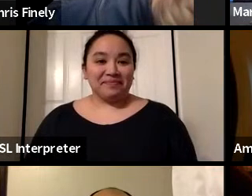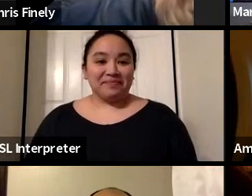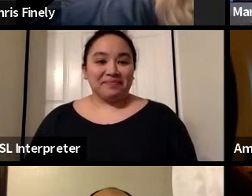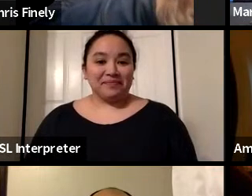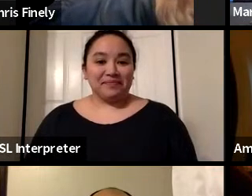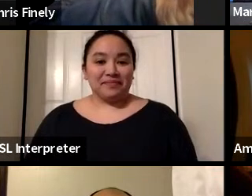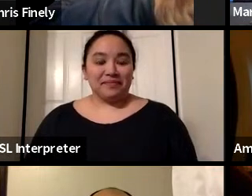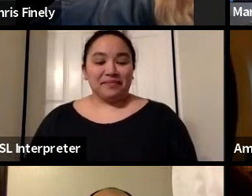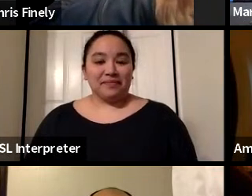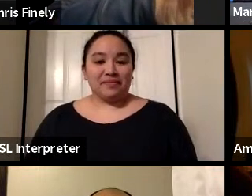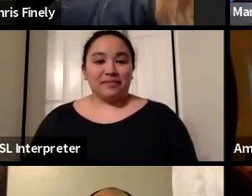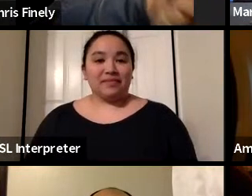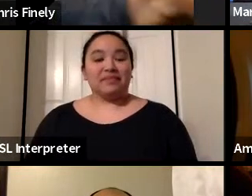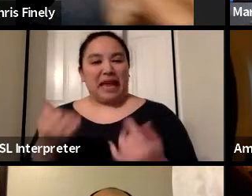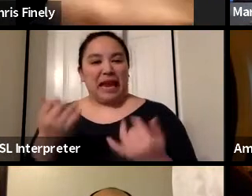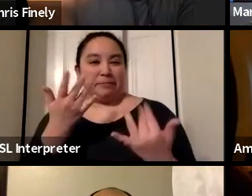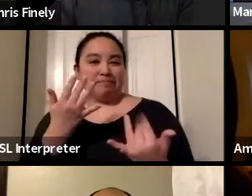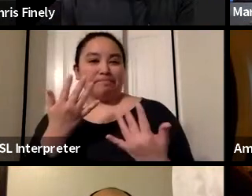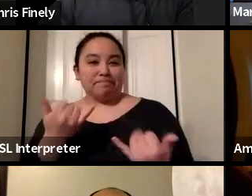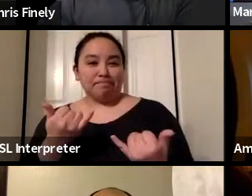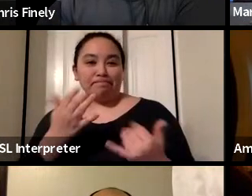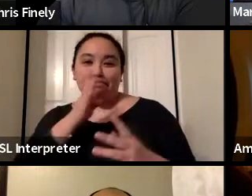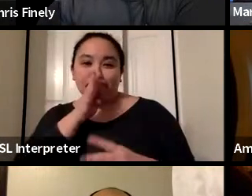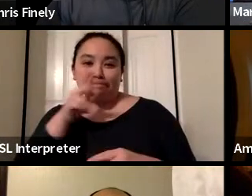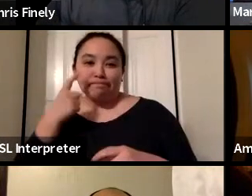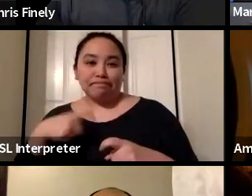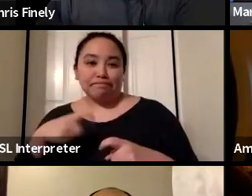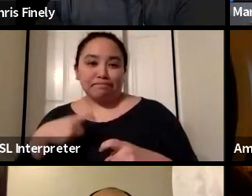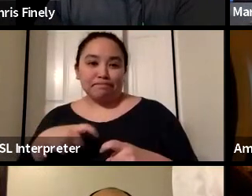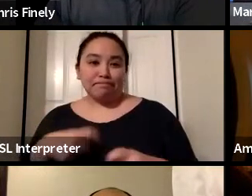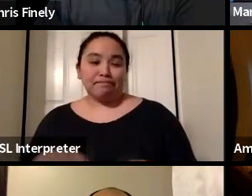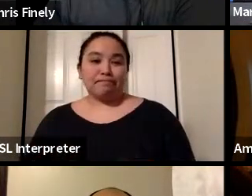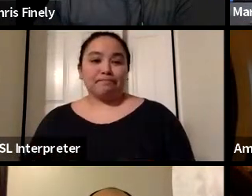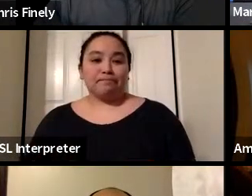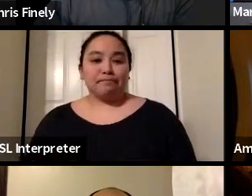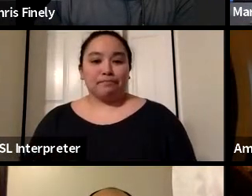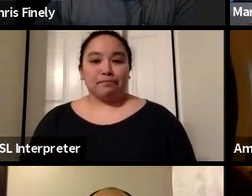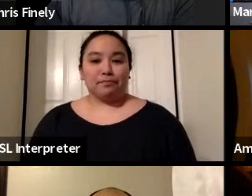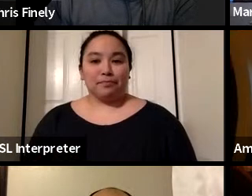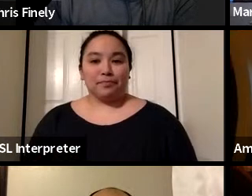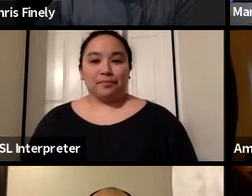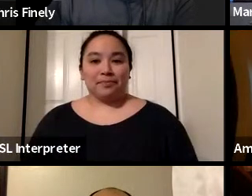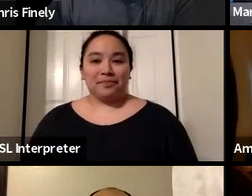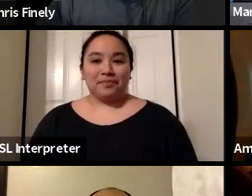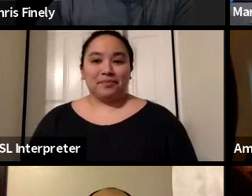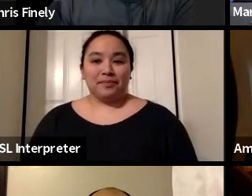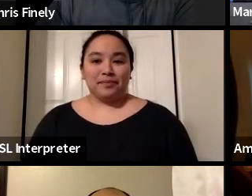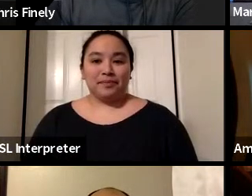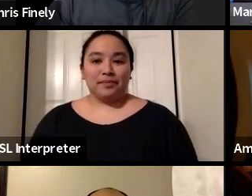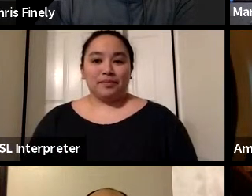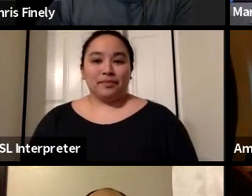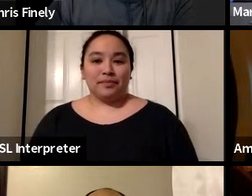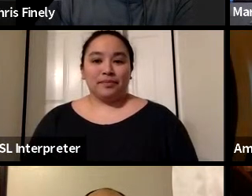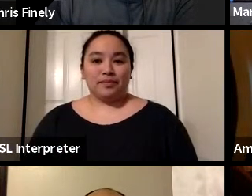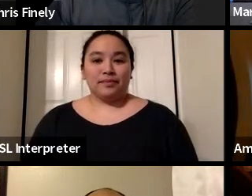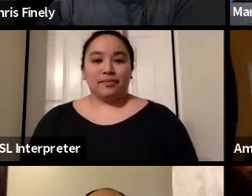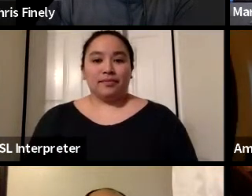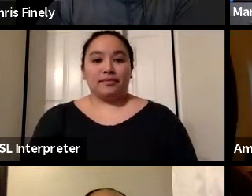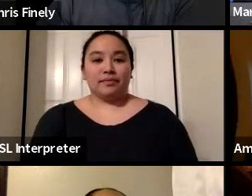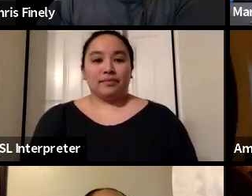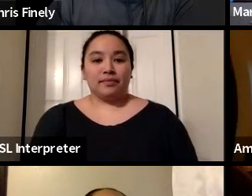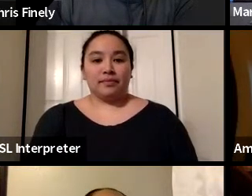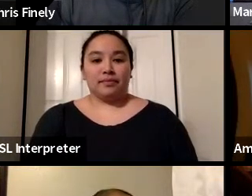Hola, muy buenas tardes a todos. Bienvenidos a la junta del día de hoy. El día de hoy vamos a tener interpretación simultánea disponible